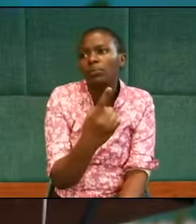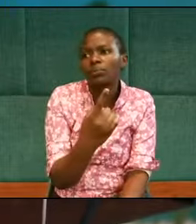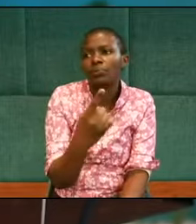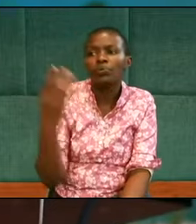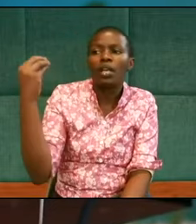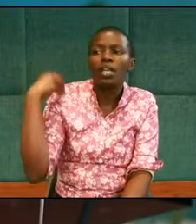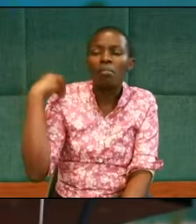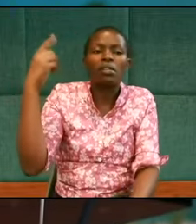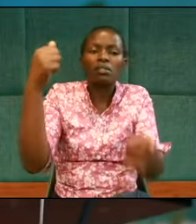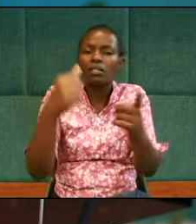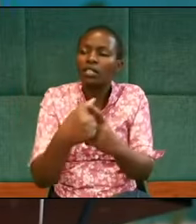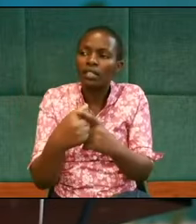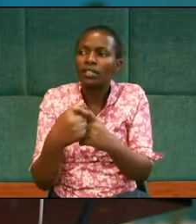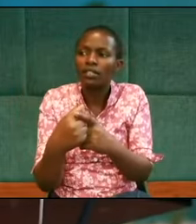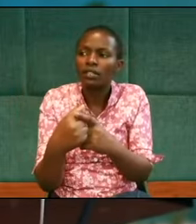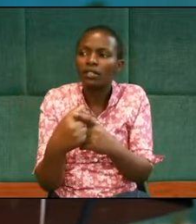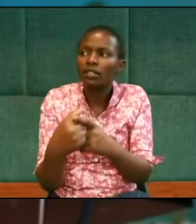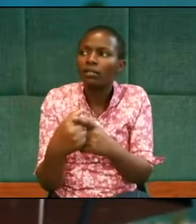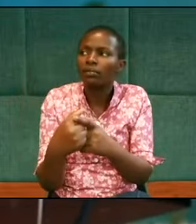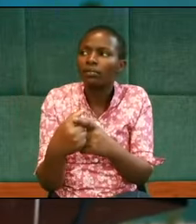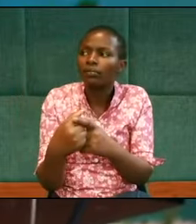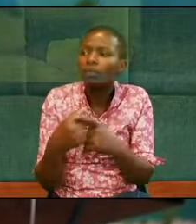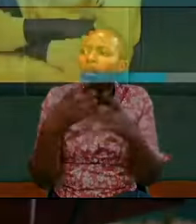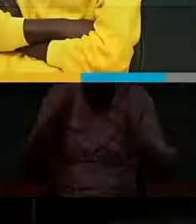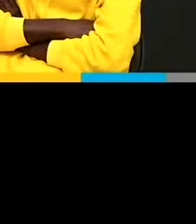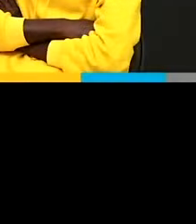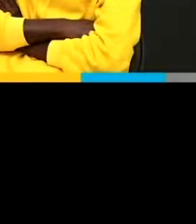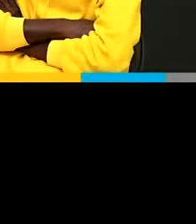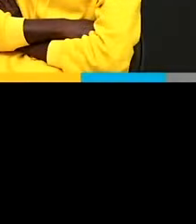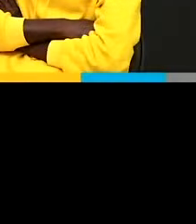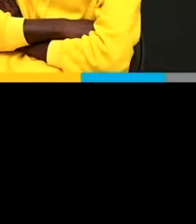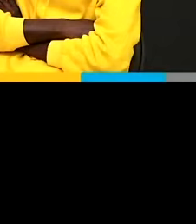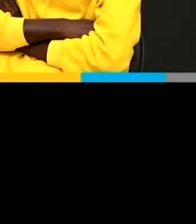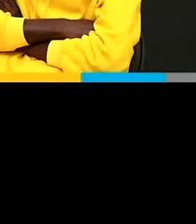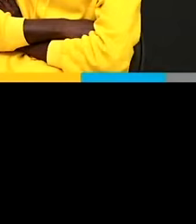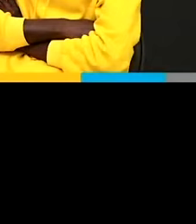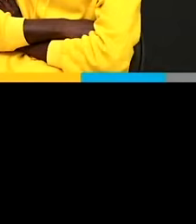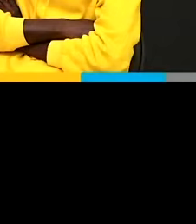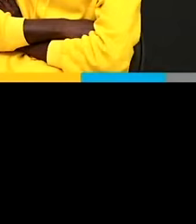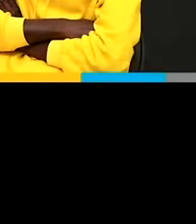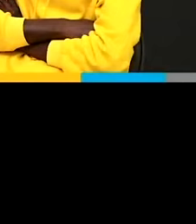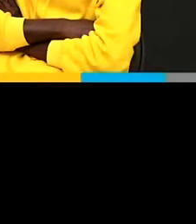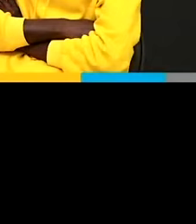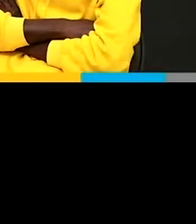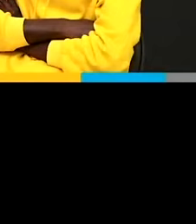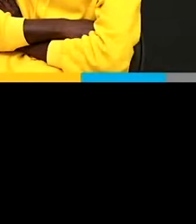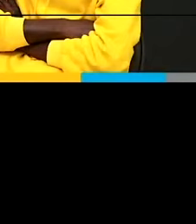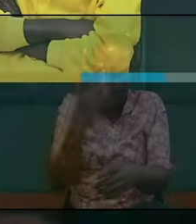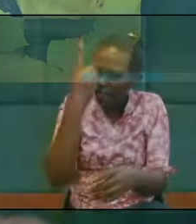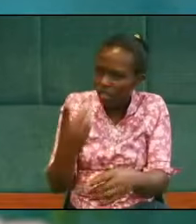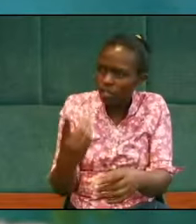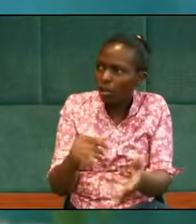number six benefit, is potential of making a more mature decision in a choice of life